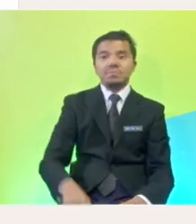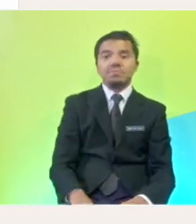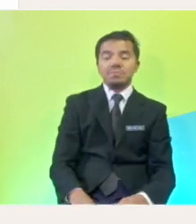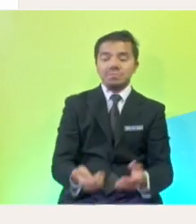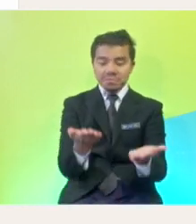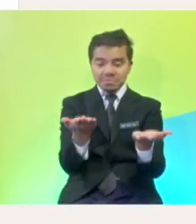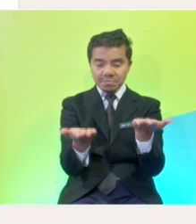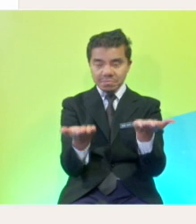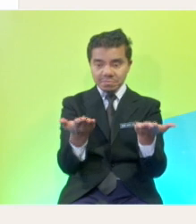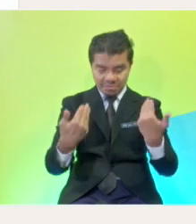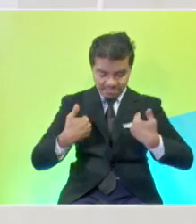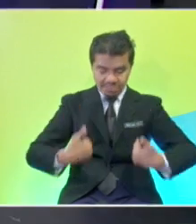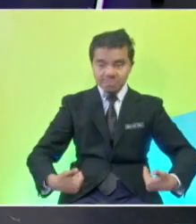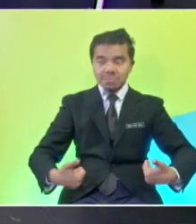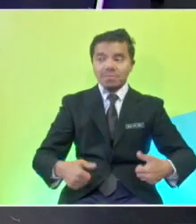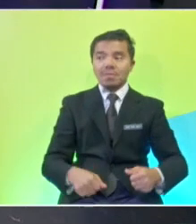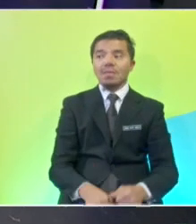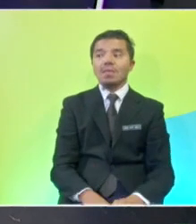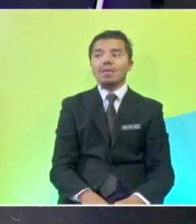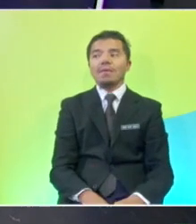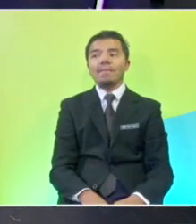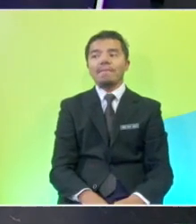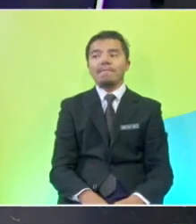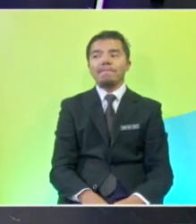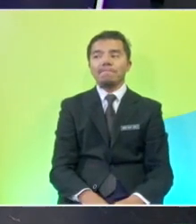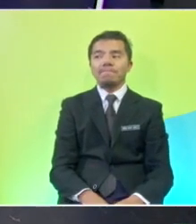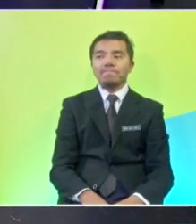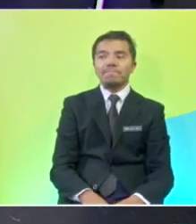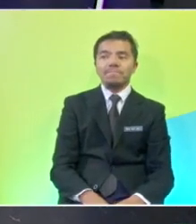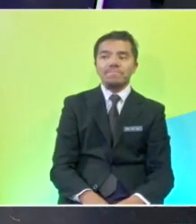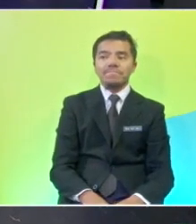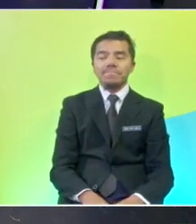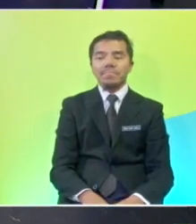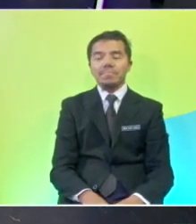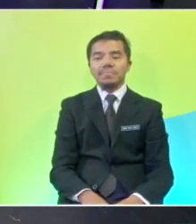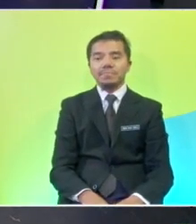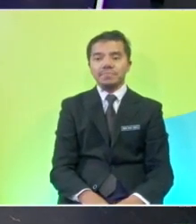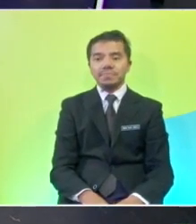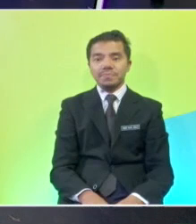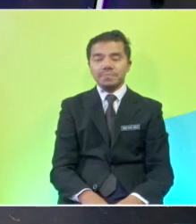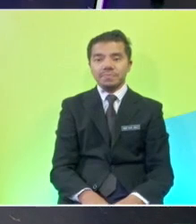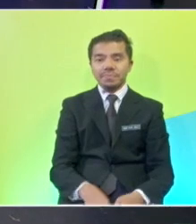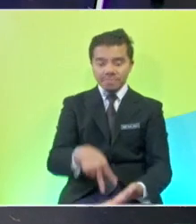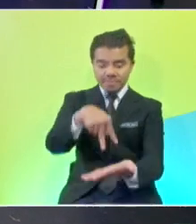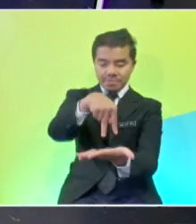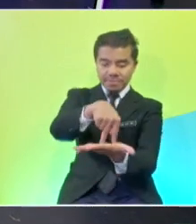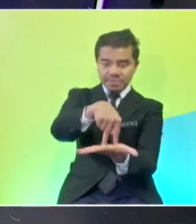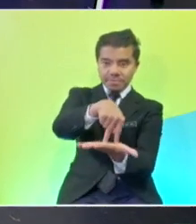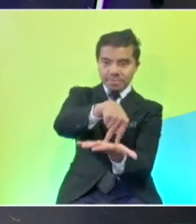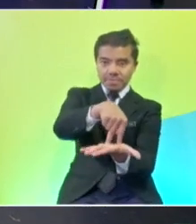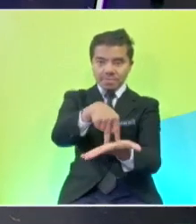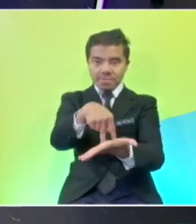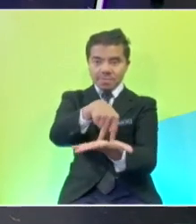their body. I see. Because maybe they cannot control the muscles or the leg muscles, right? Because that's